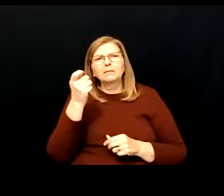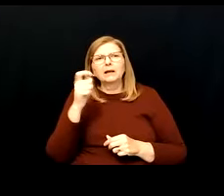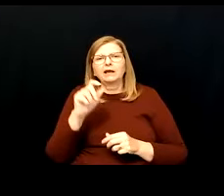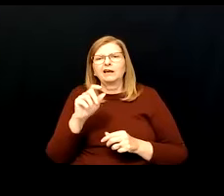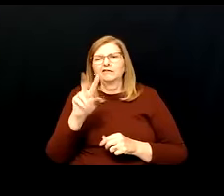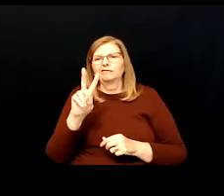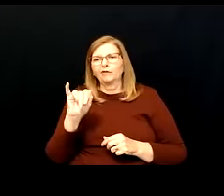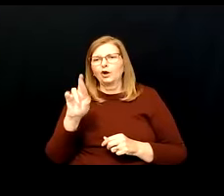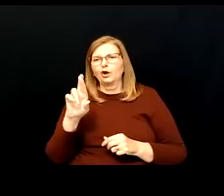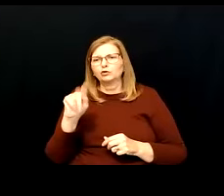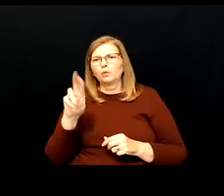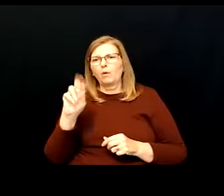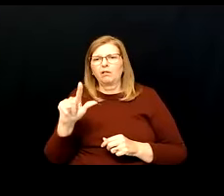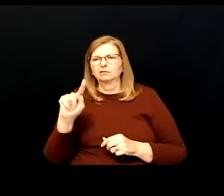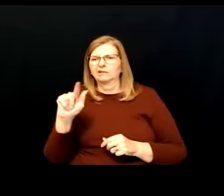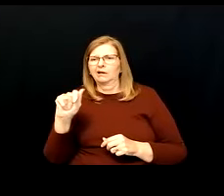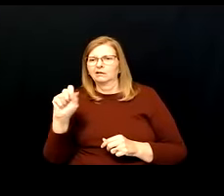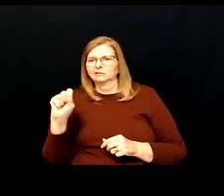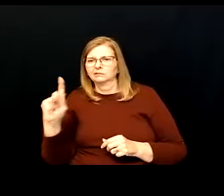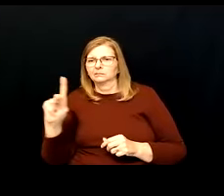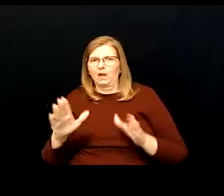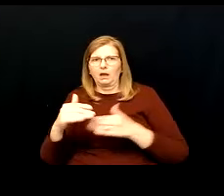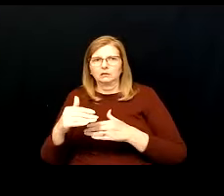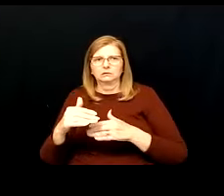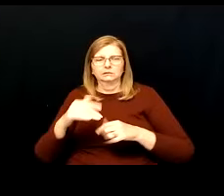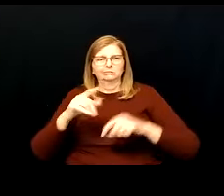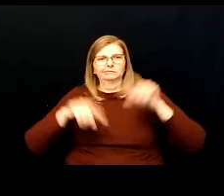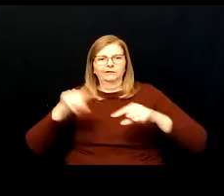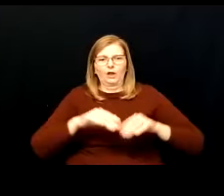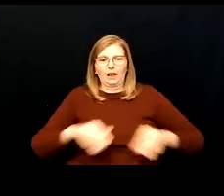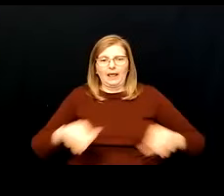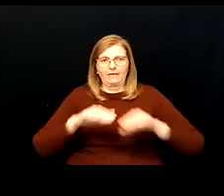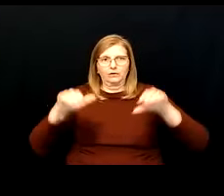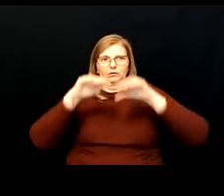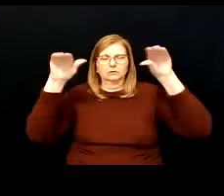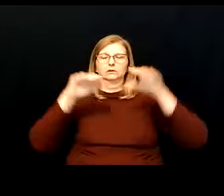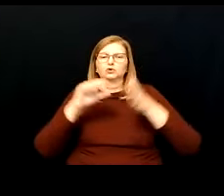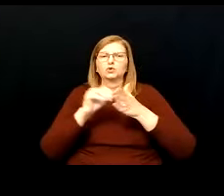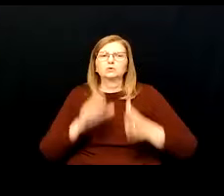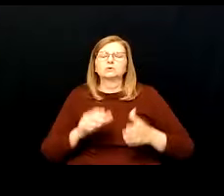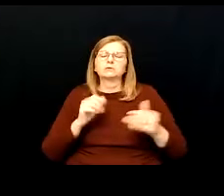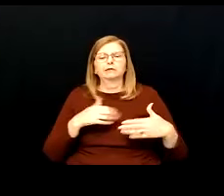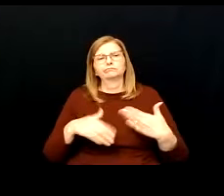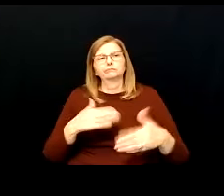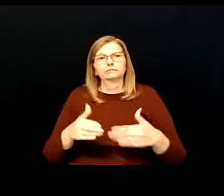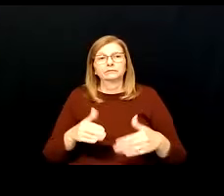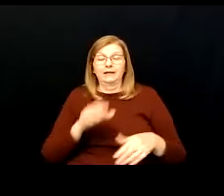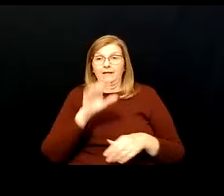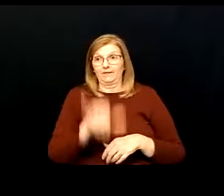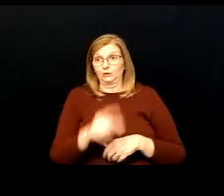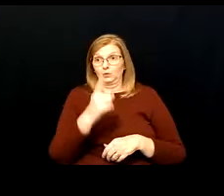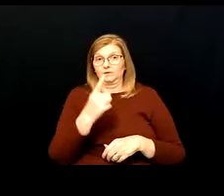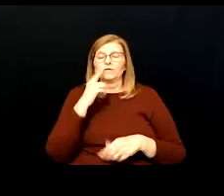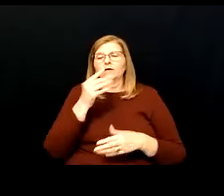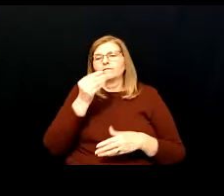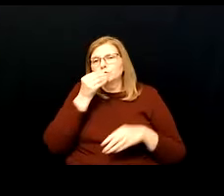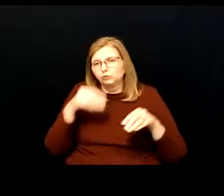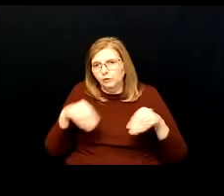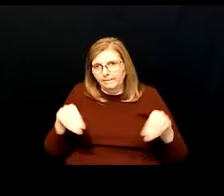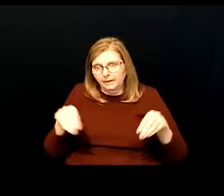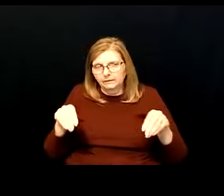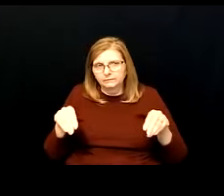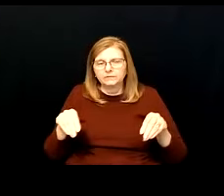task box. There's multiple levels and different scenarios that students can go through, and this one specifically is for grocery shopping. So